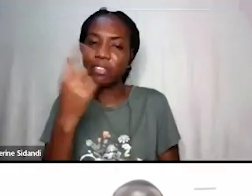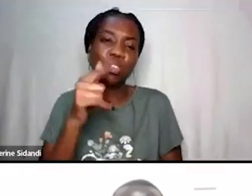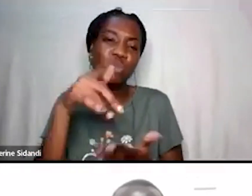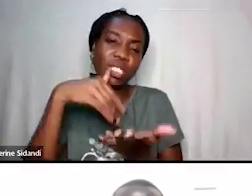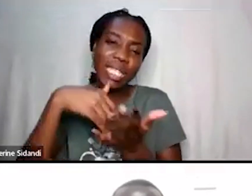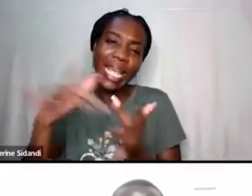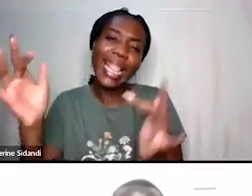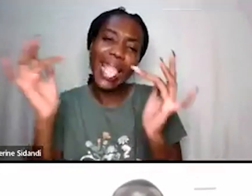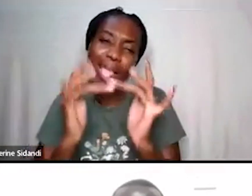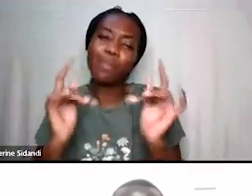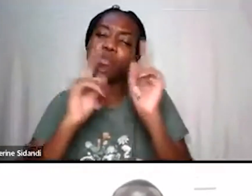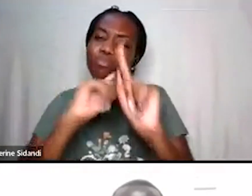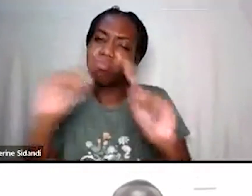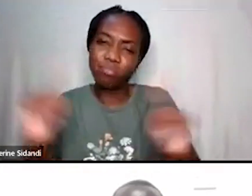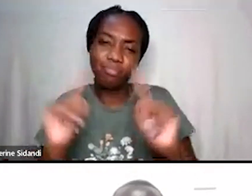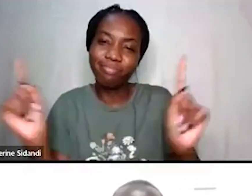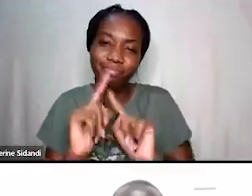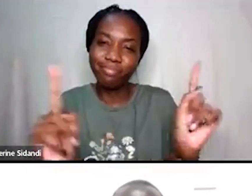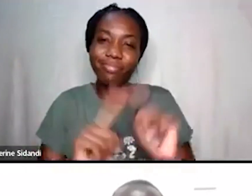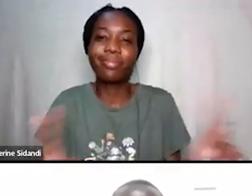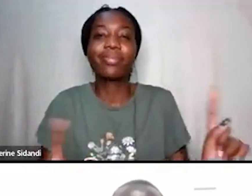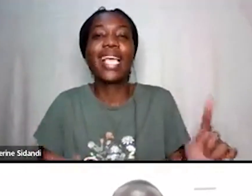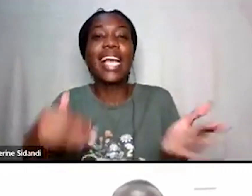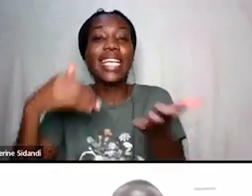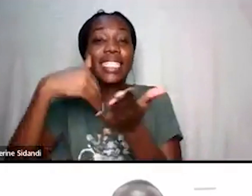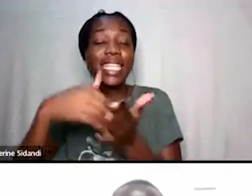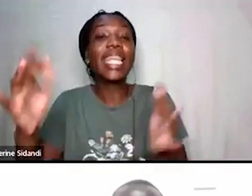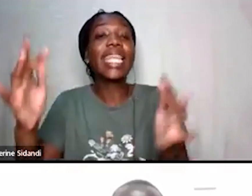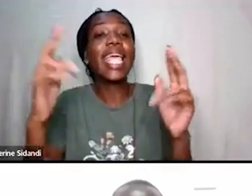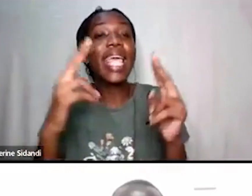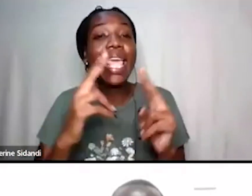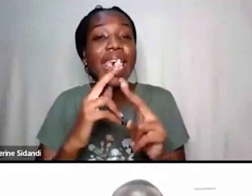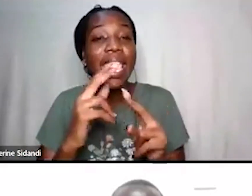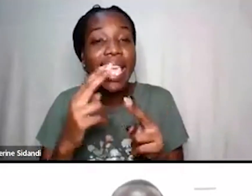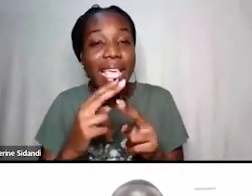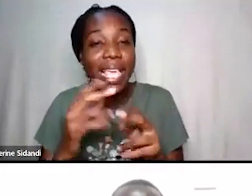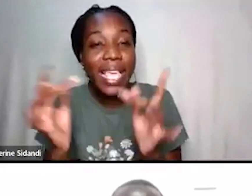email addresses. Send us an email, like email